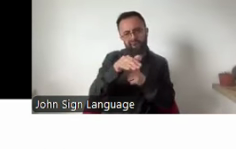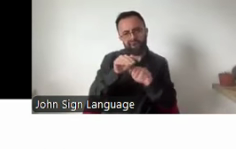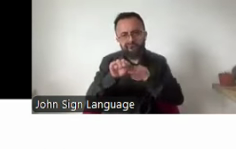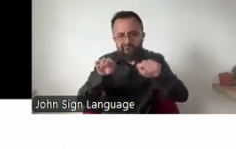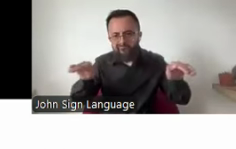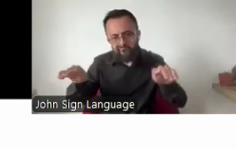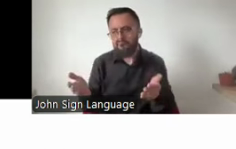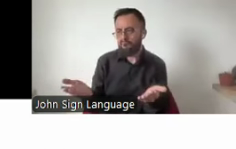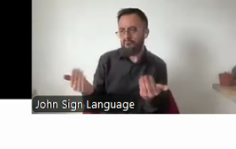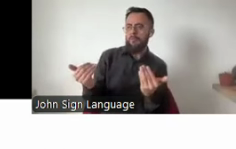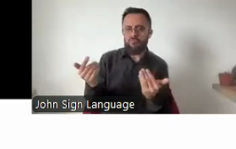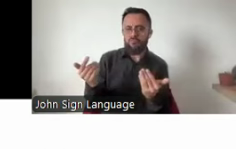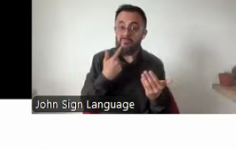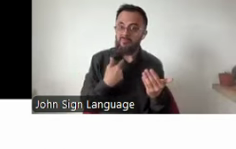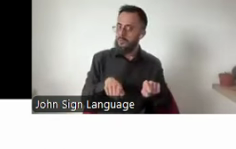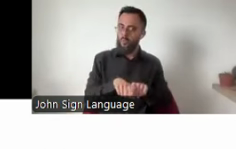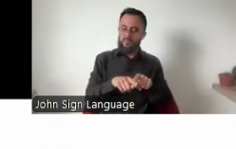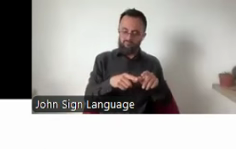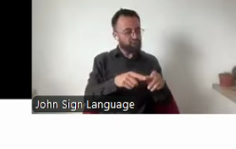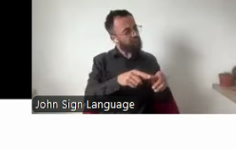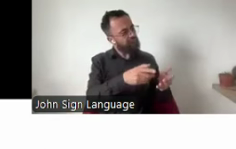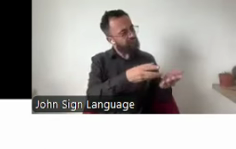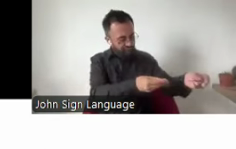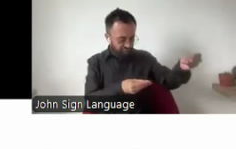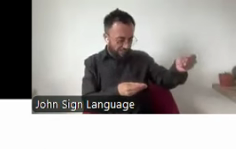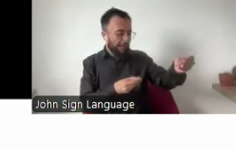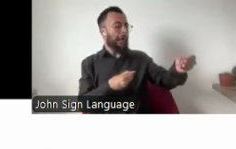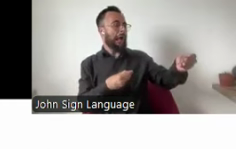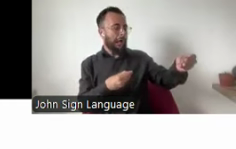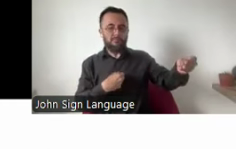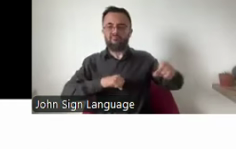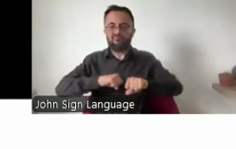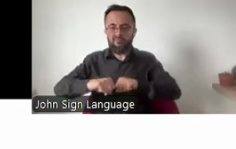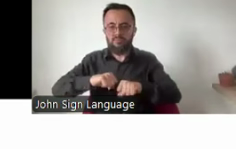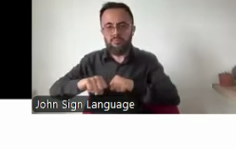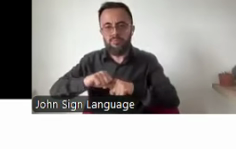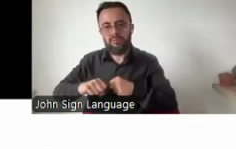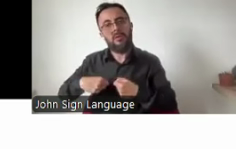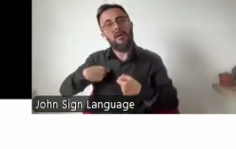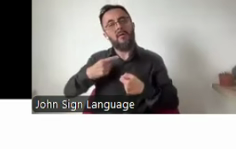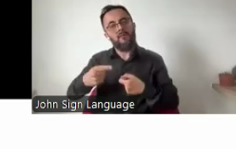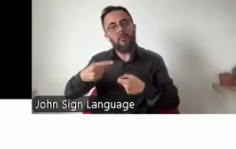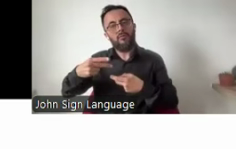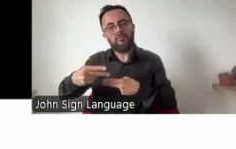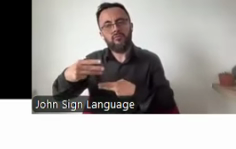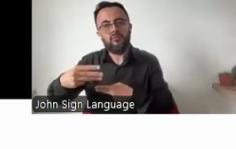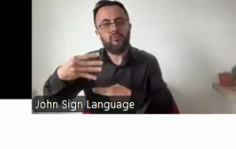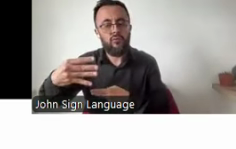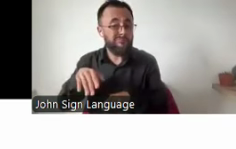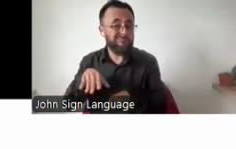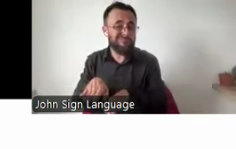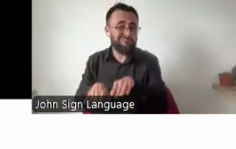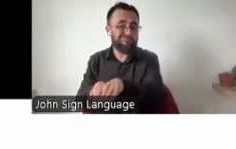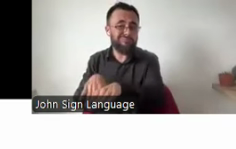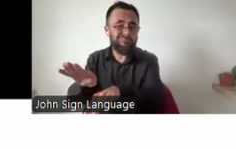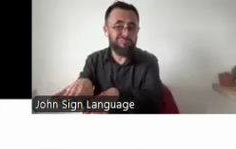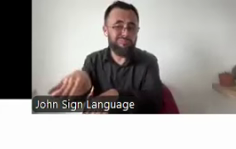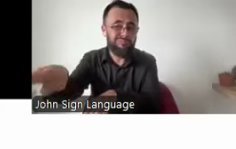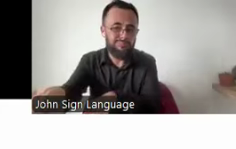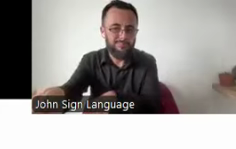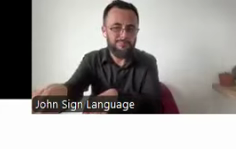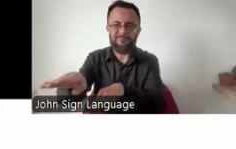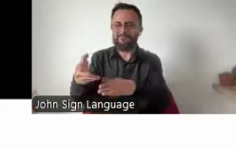action so that ministries of health can really embed and mainstream disability inclusion. The